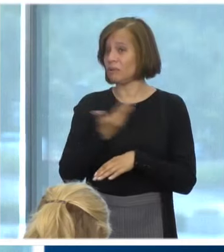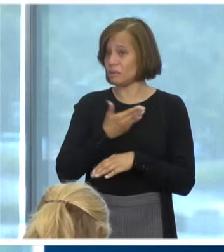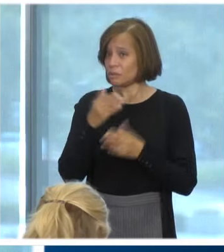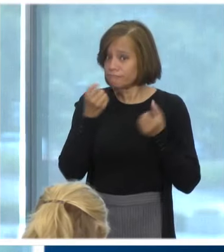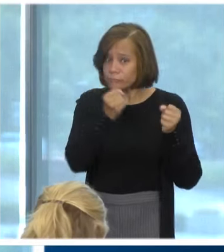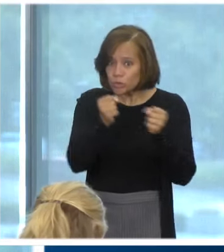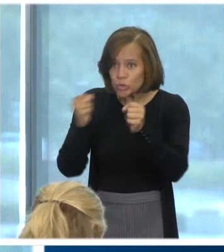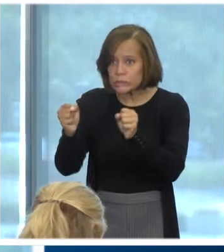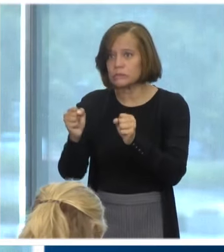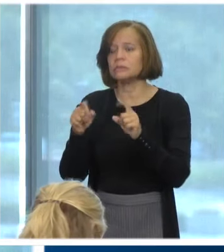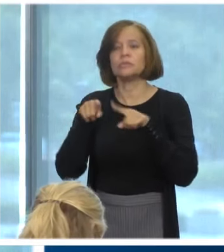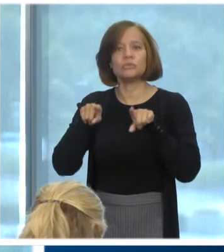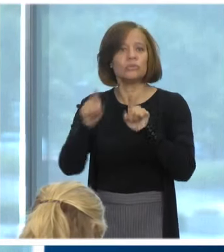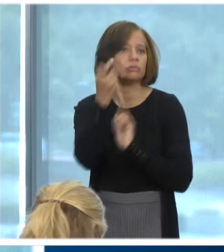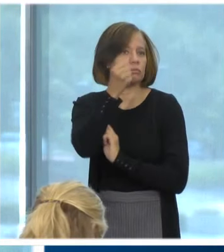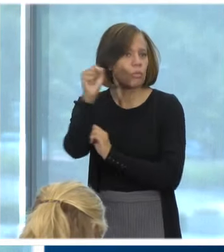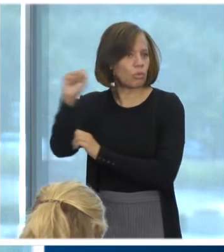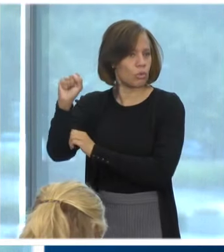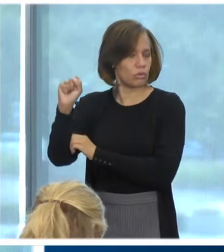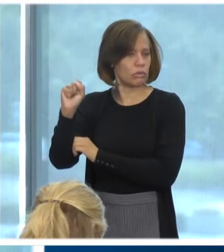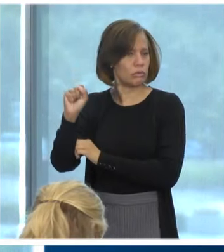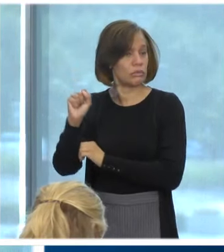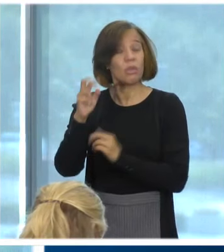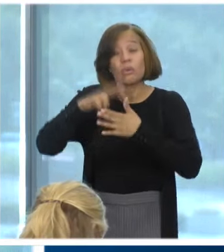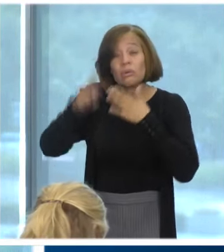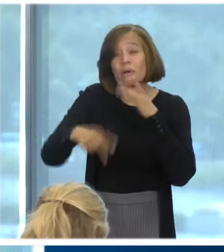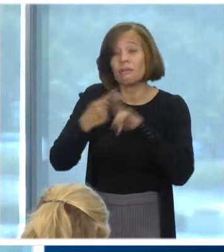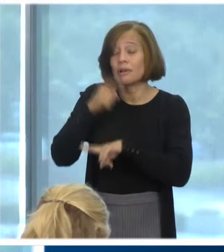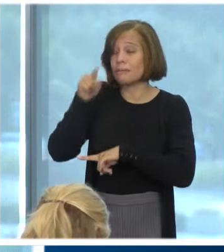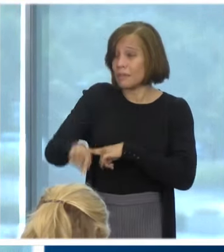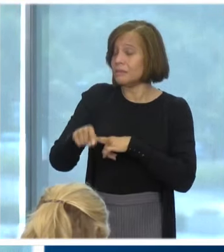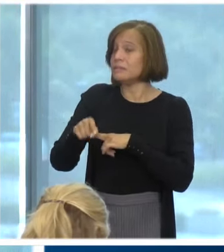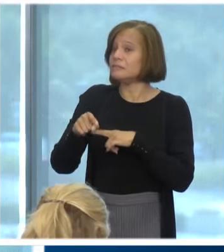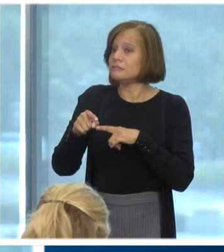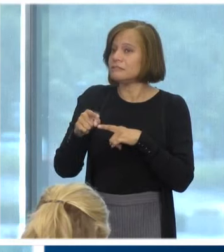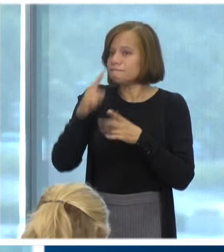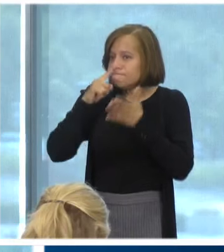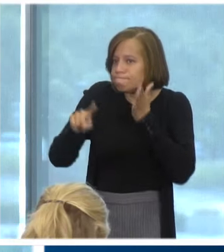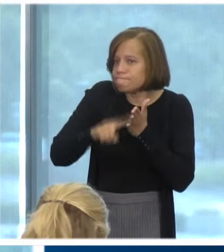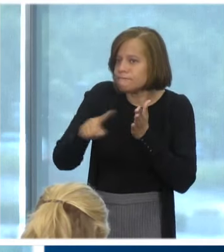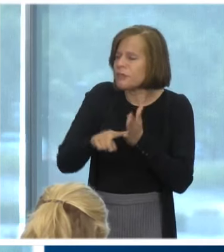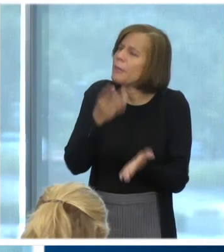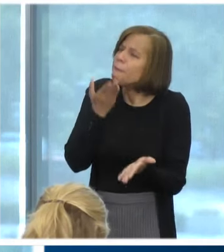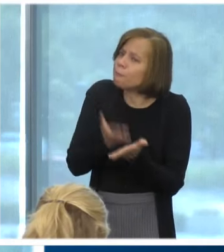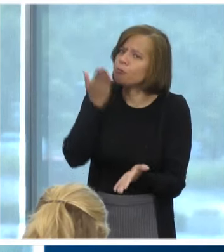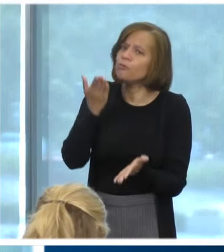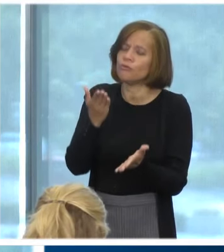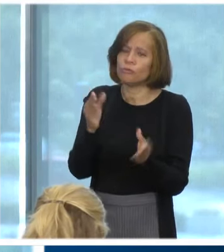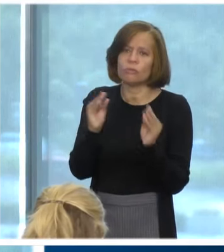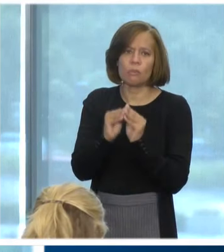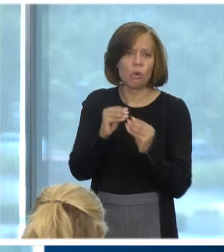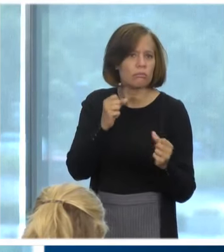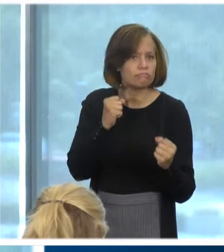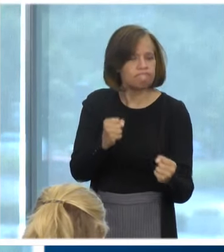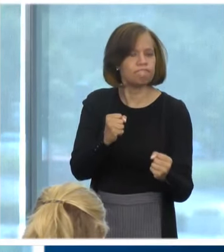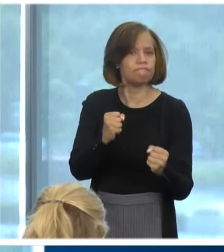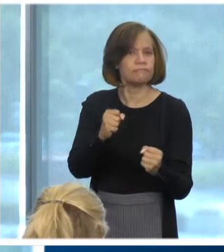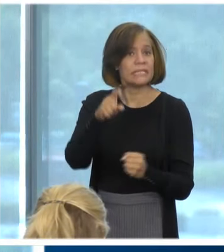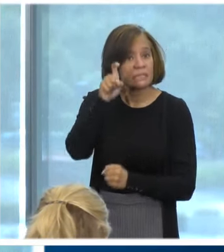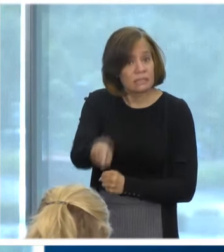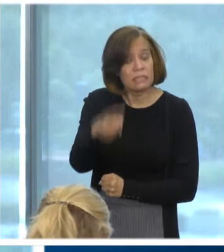from these investigations proved to me more clearly than ever before the